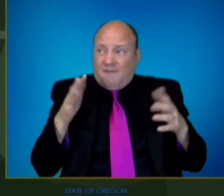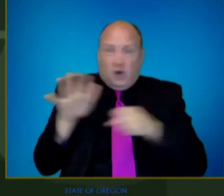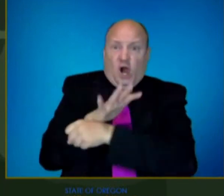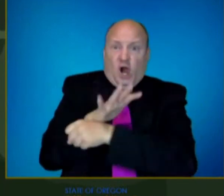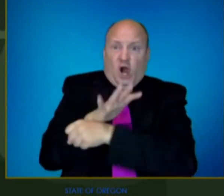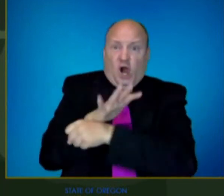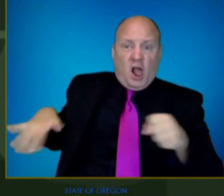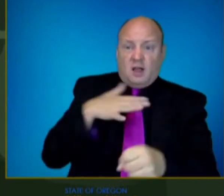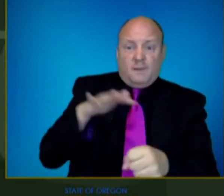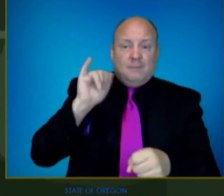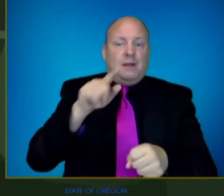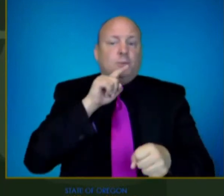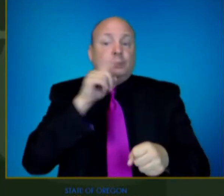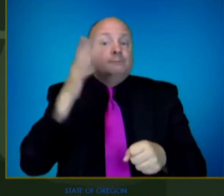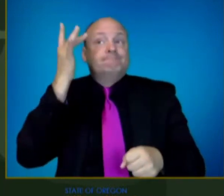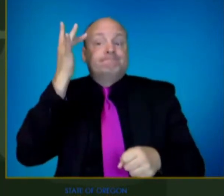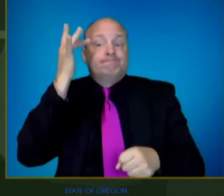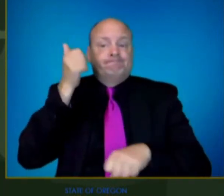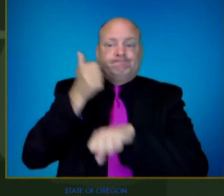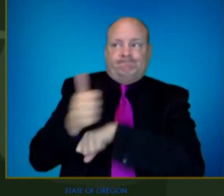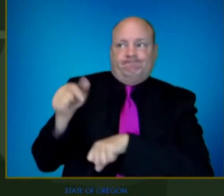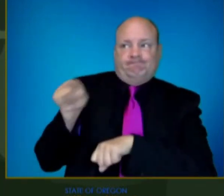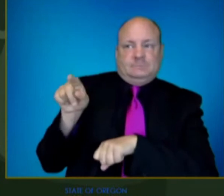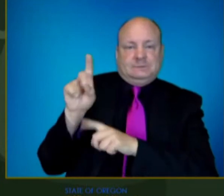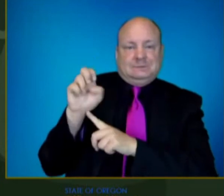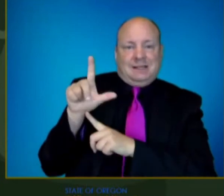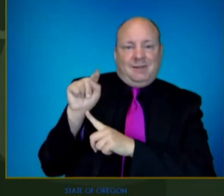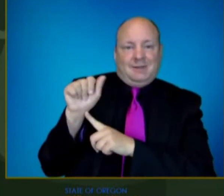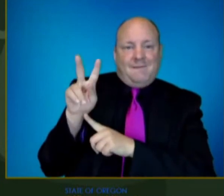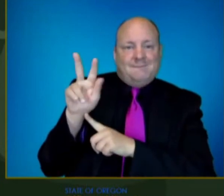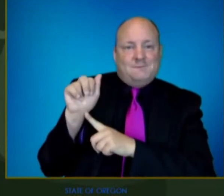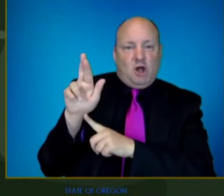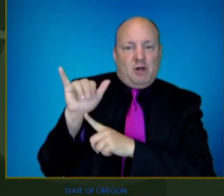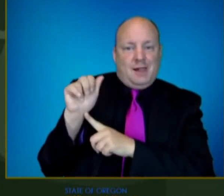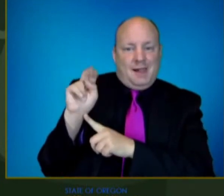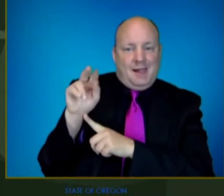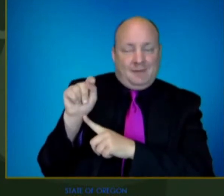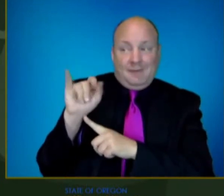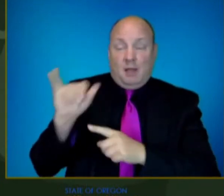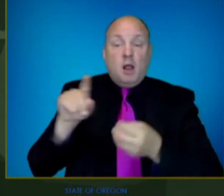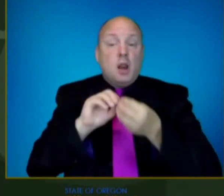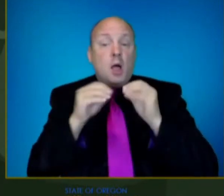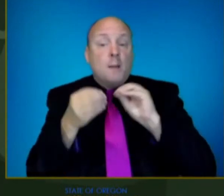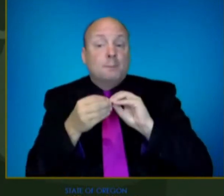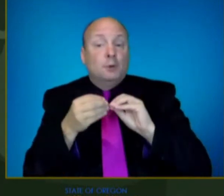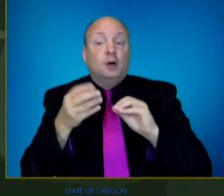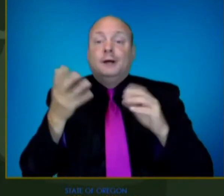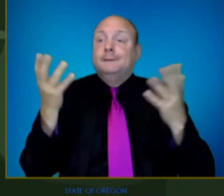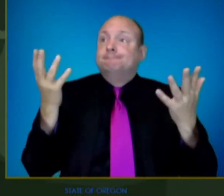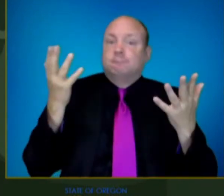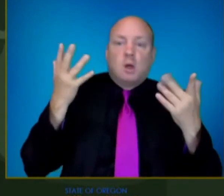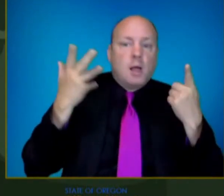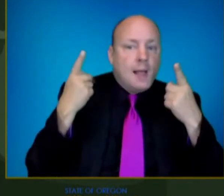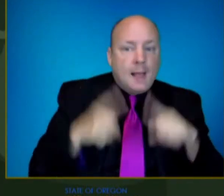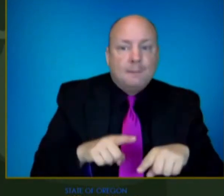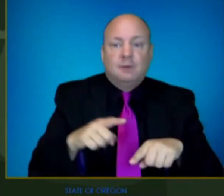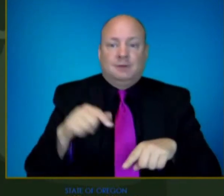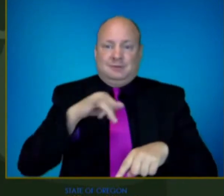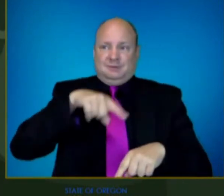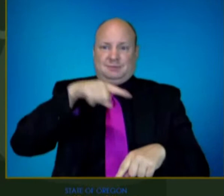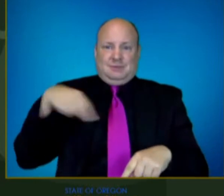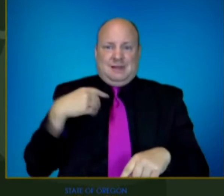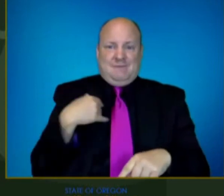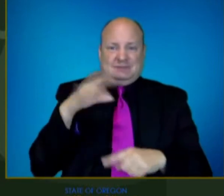Delta variant. These numbers are despite the fact that nearly 73% of